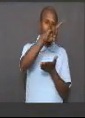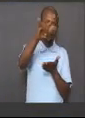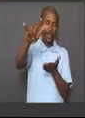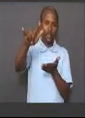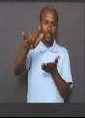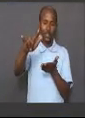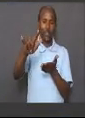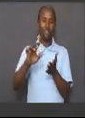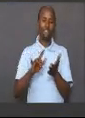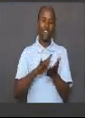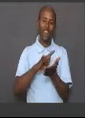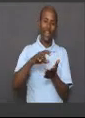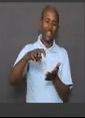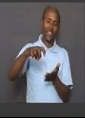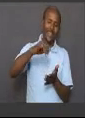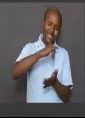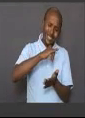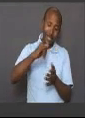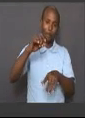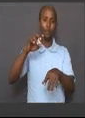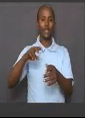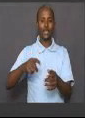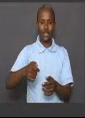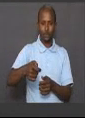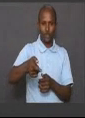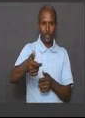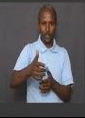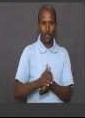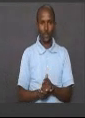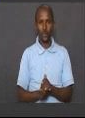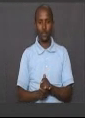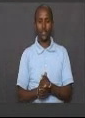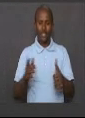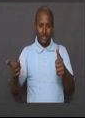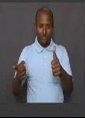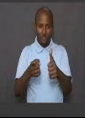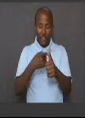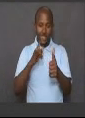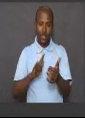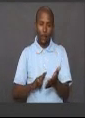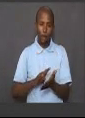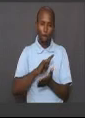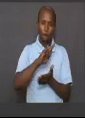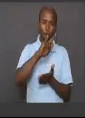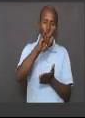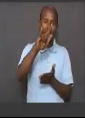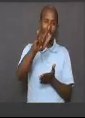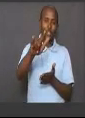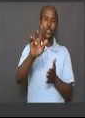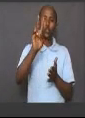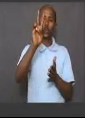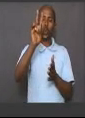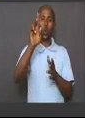airport, flying at the same speed. The first plane flies